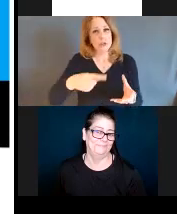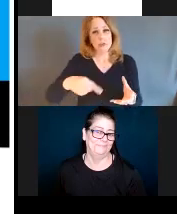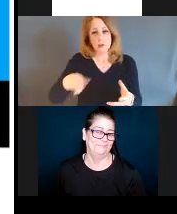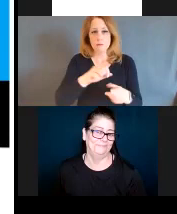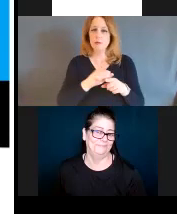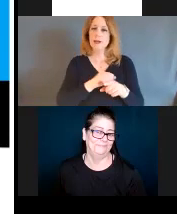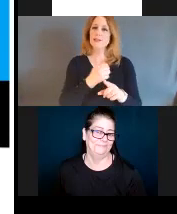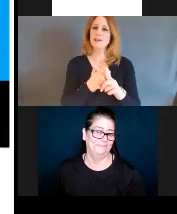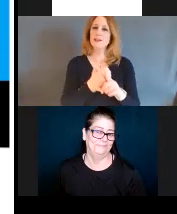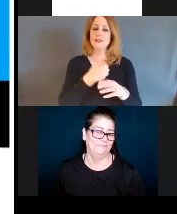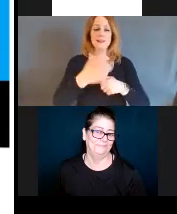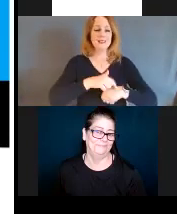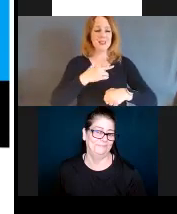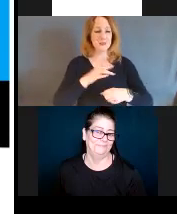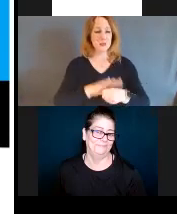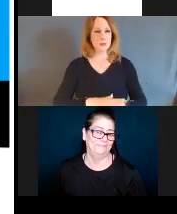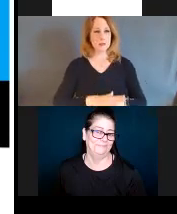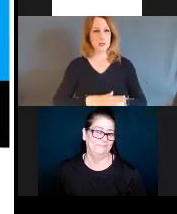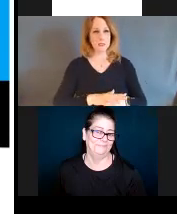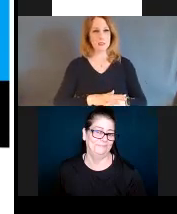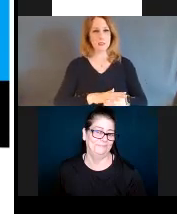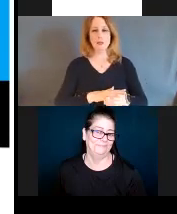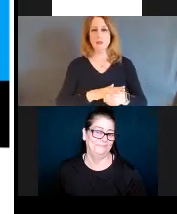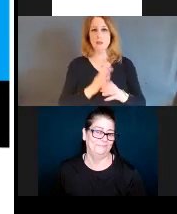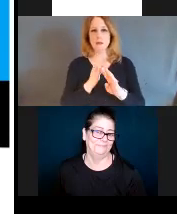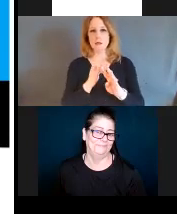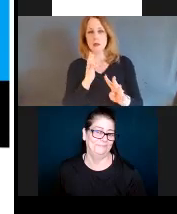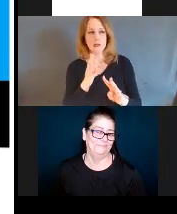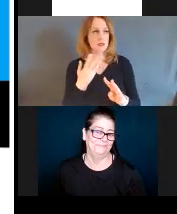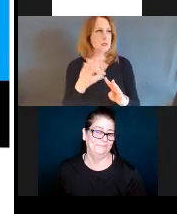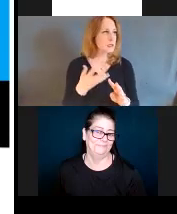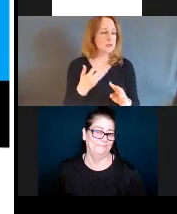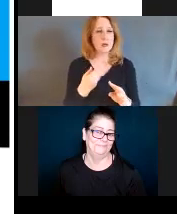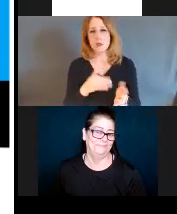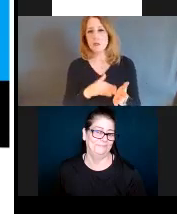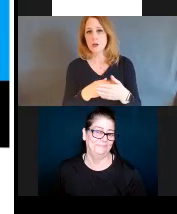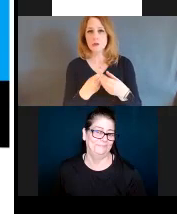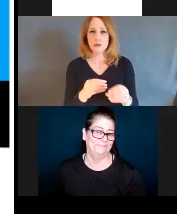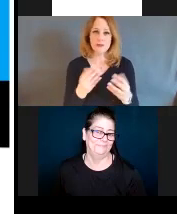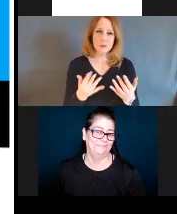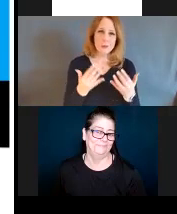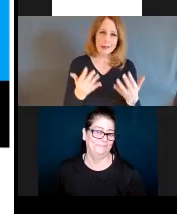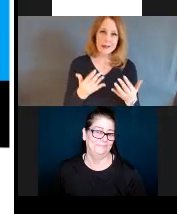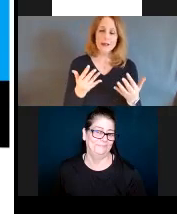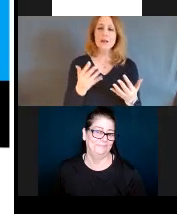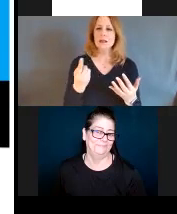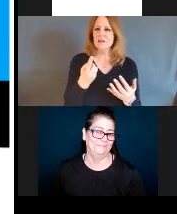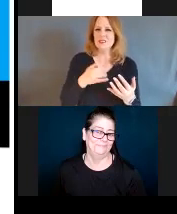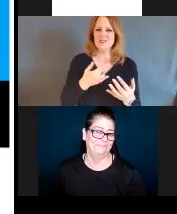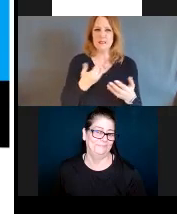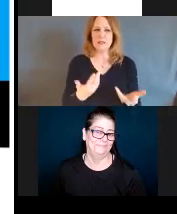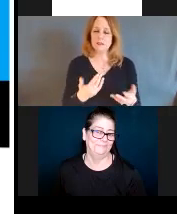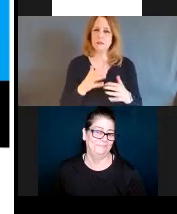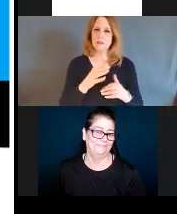time you are experiencing stress, standing in a line, waiting in a doctor's office, something that is generally